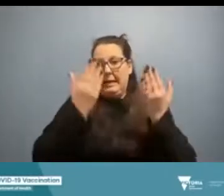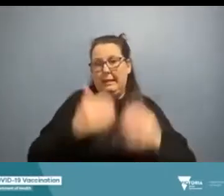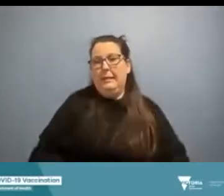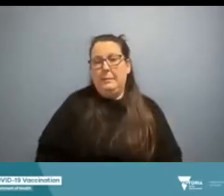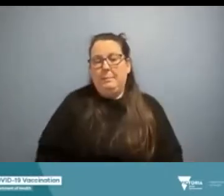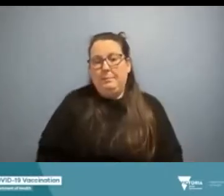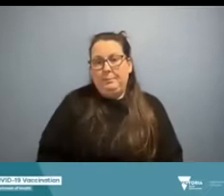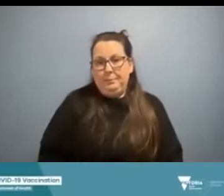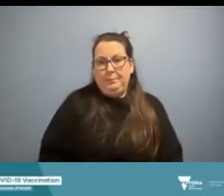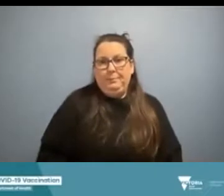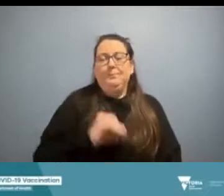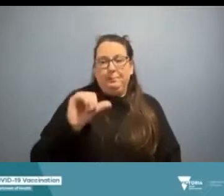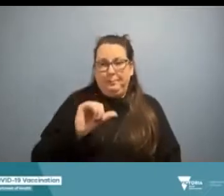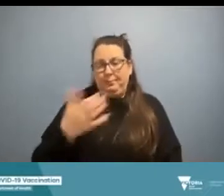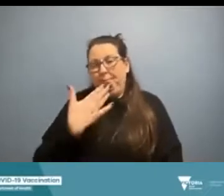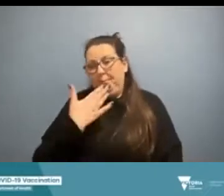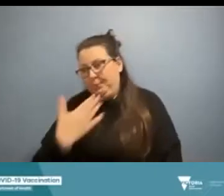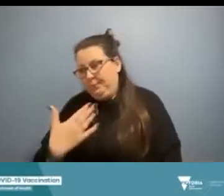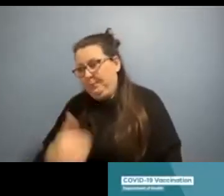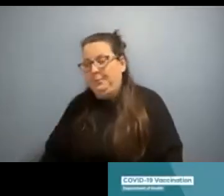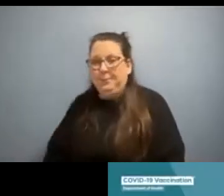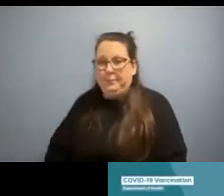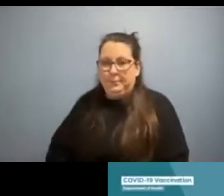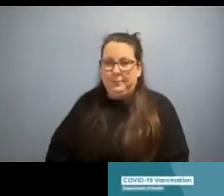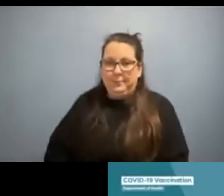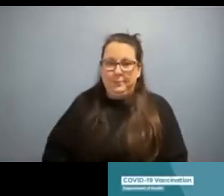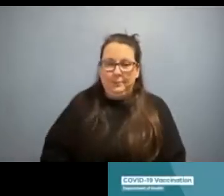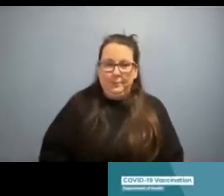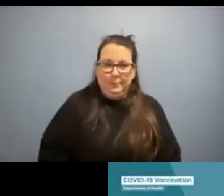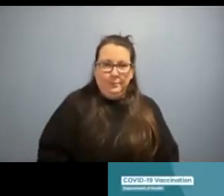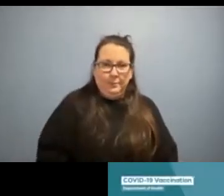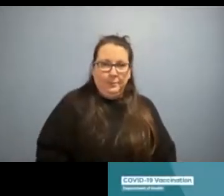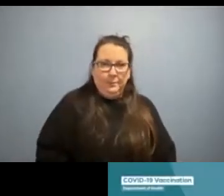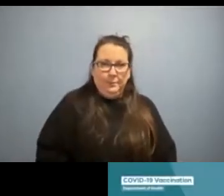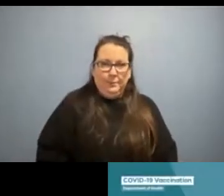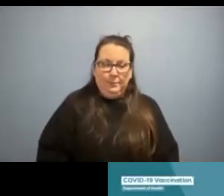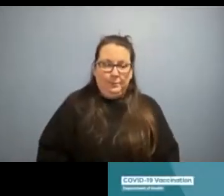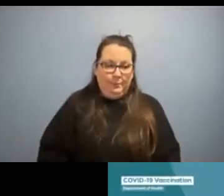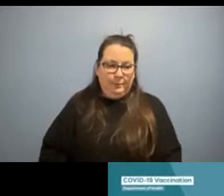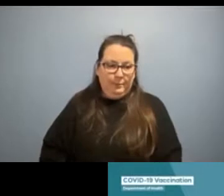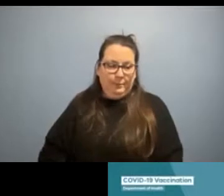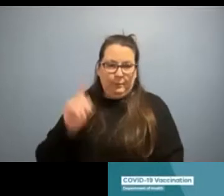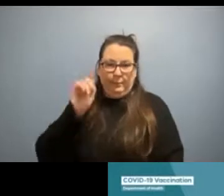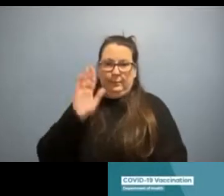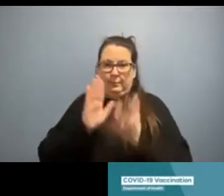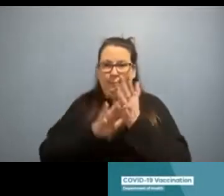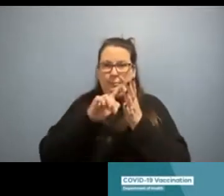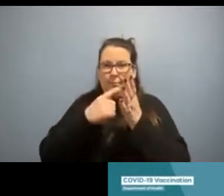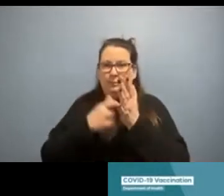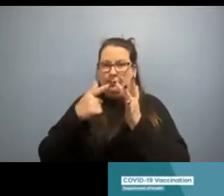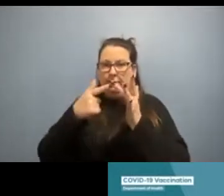Thanks so much, Mahana, and thanks, Tonya, for the question. Great one. I'll go to Marion. Hi,